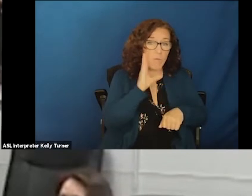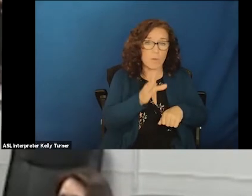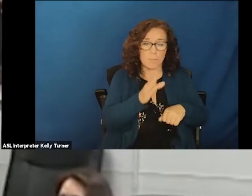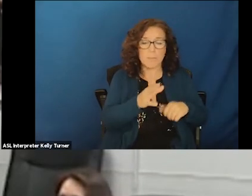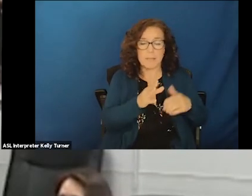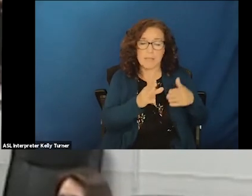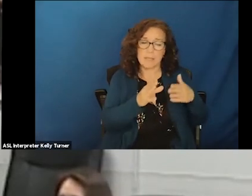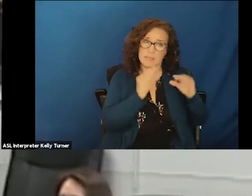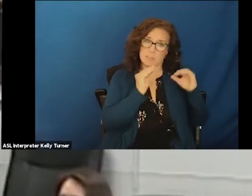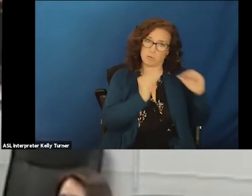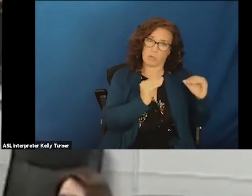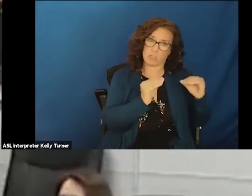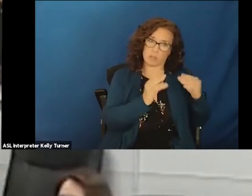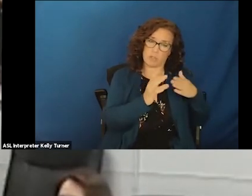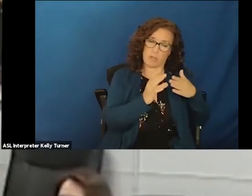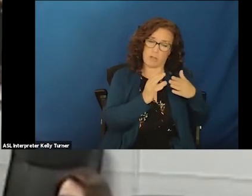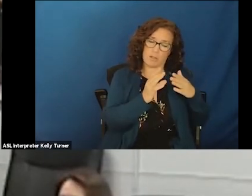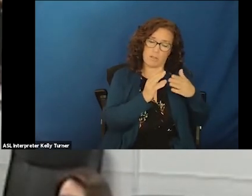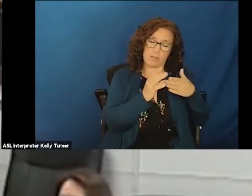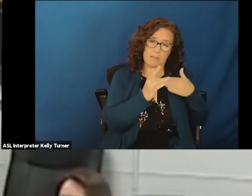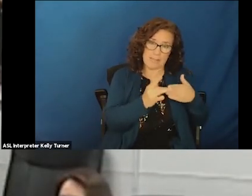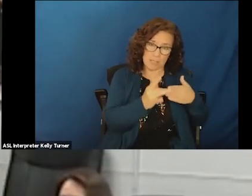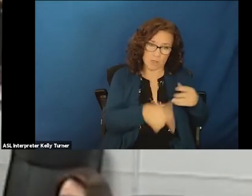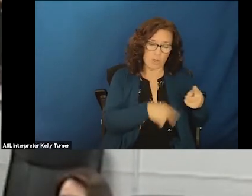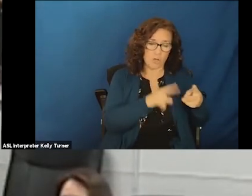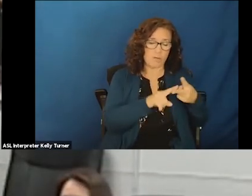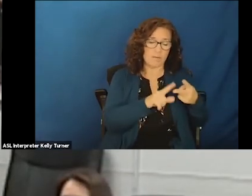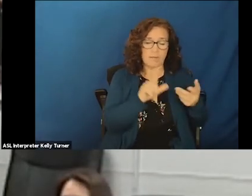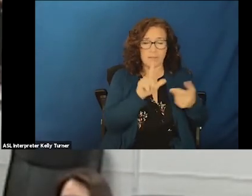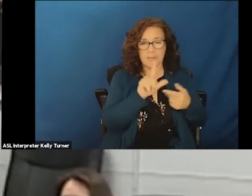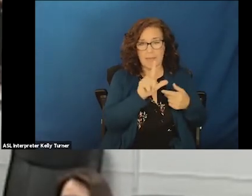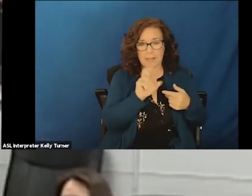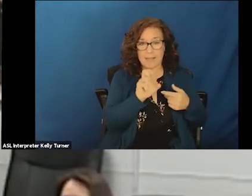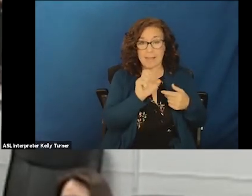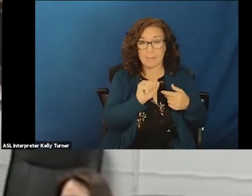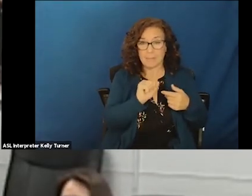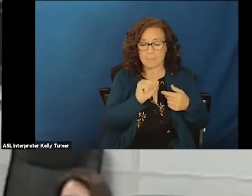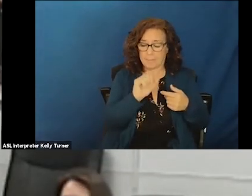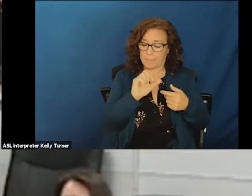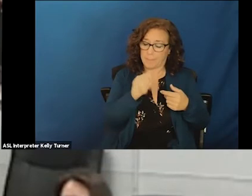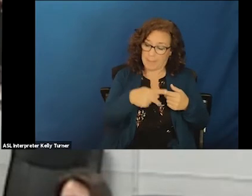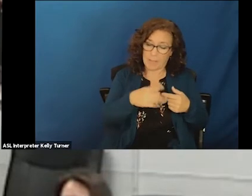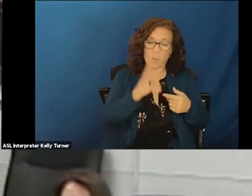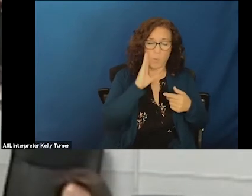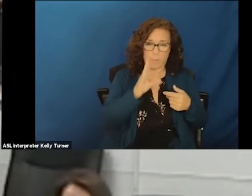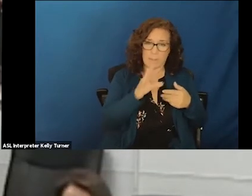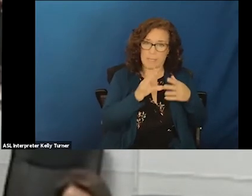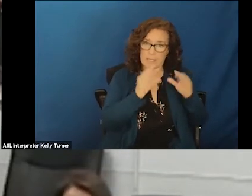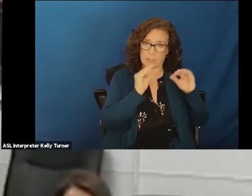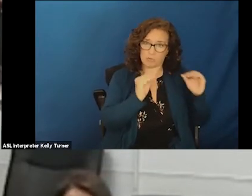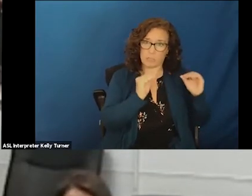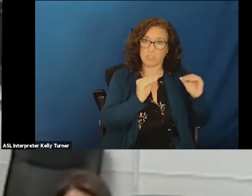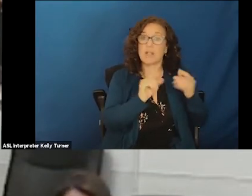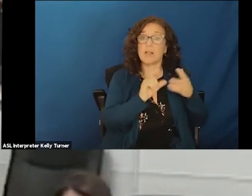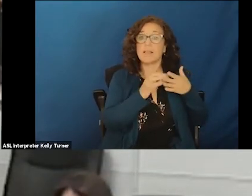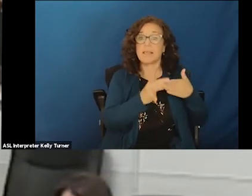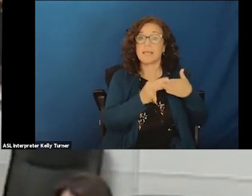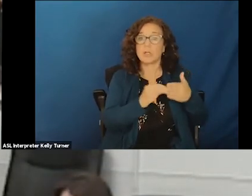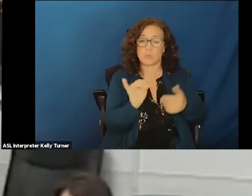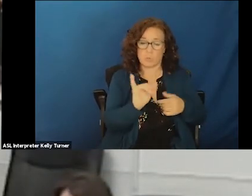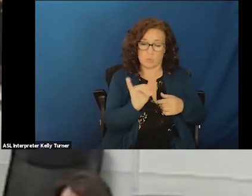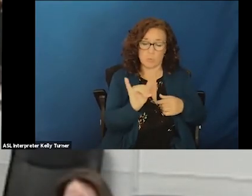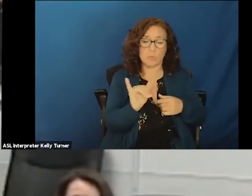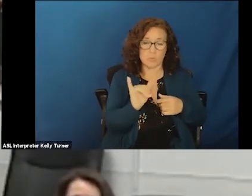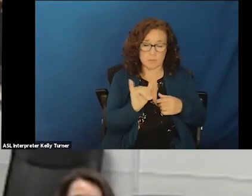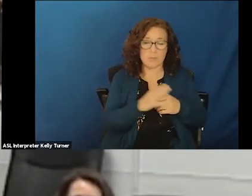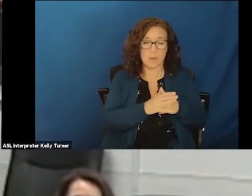school. There's just a lot to do, and there will be much more coming. With that, I'll turn it over to the board for any questions you might have.